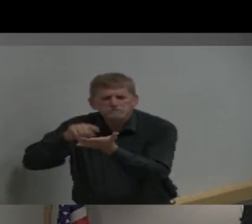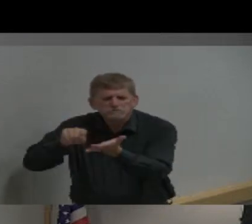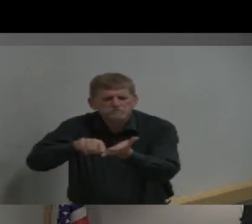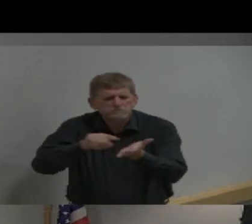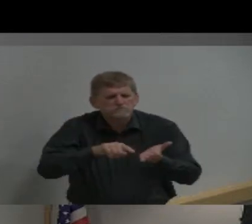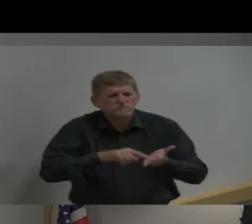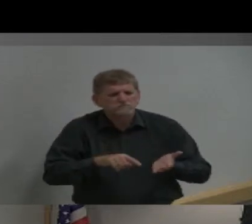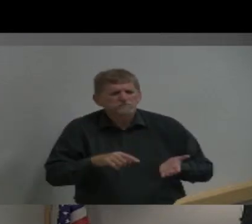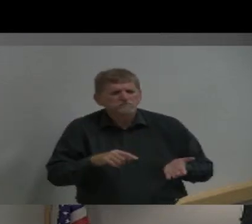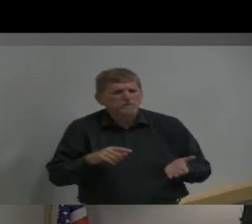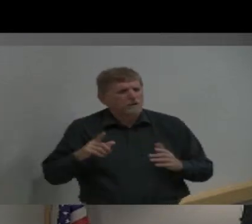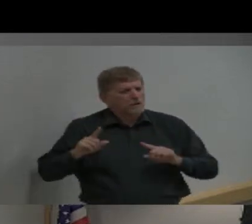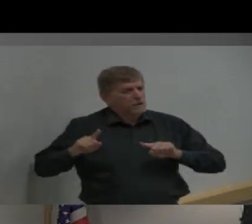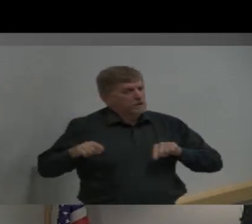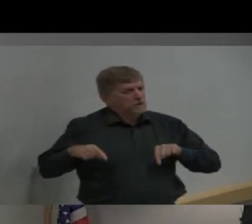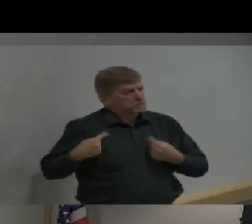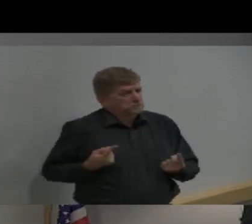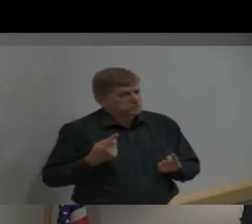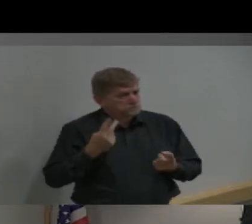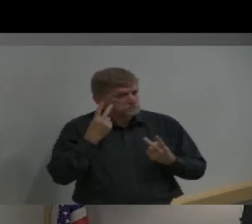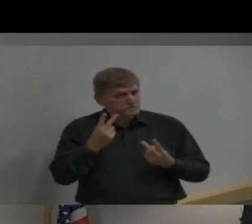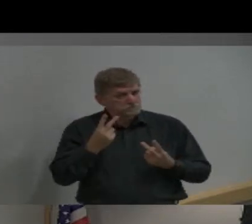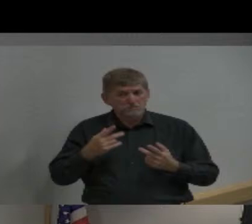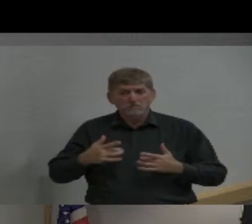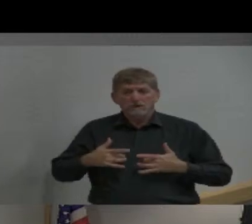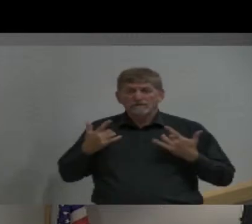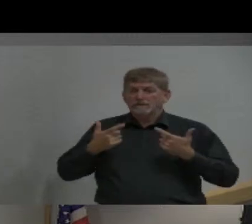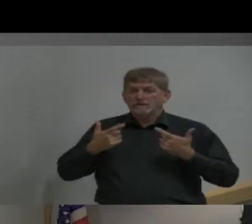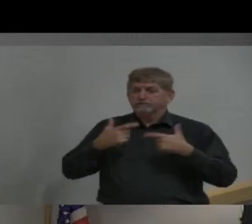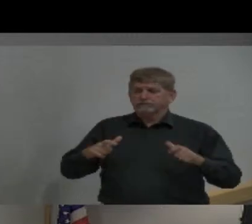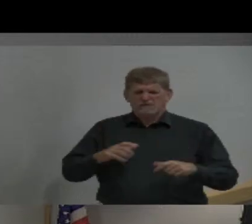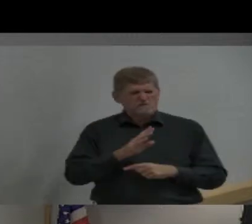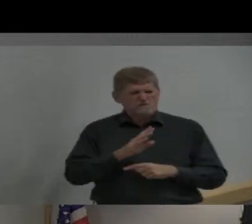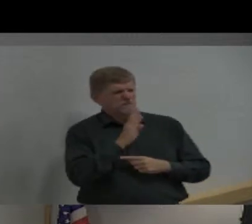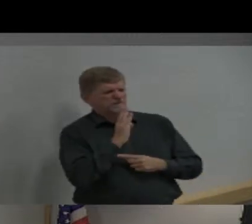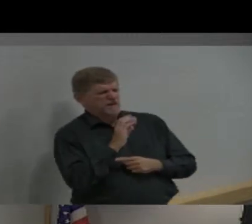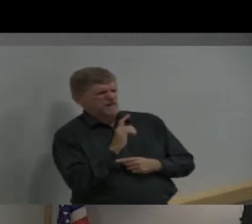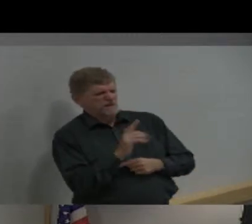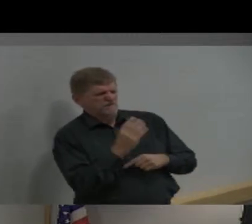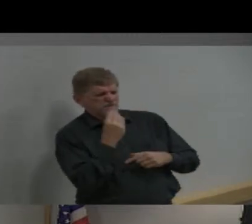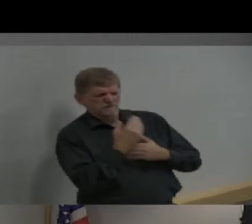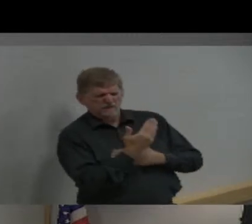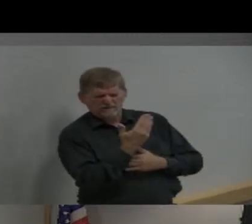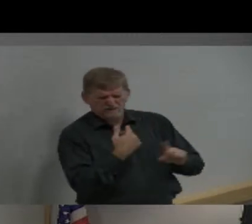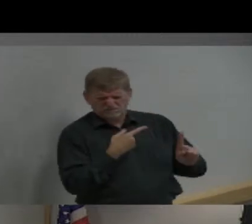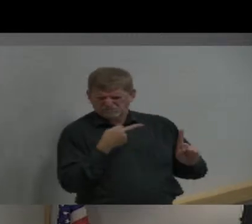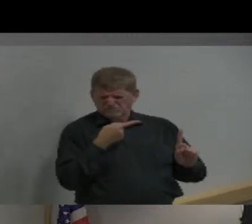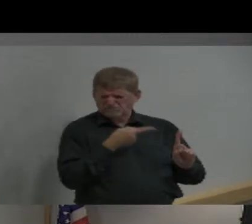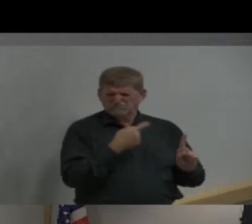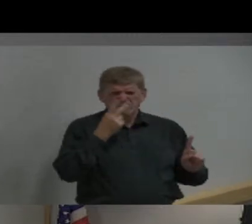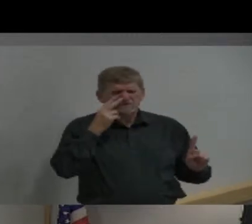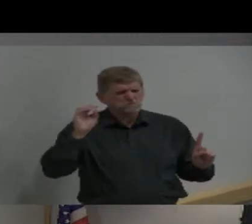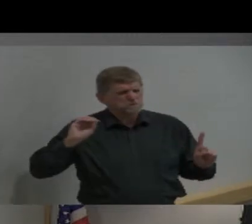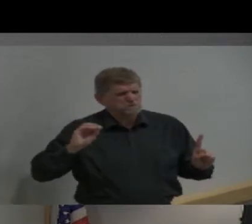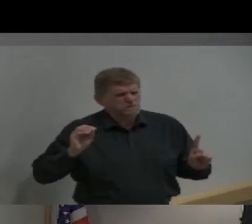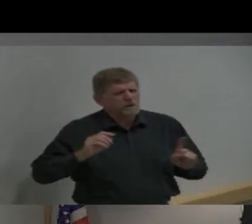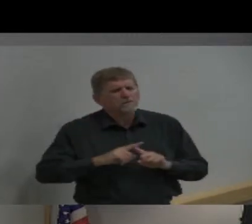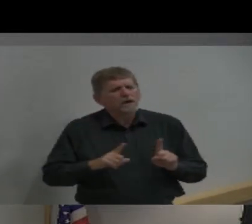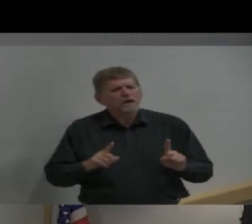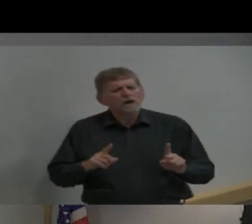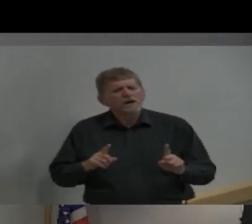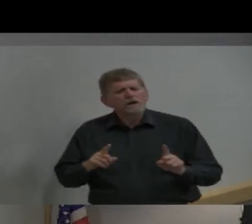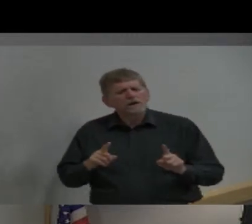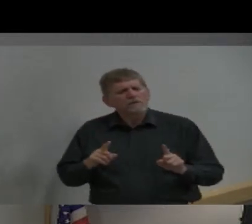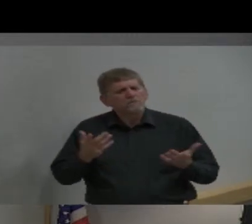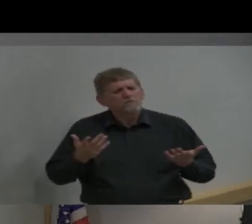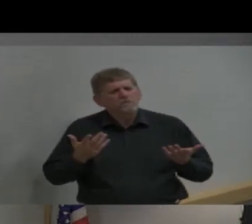particular event was a source, but in all fairness, it can take 2 to 14 days, and I believe we're still only about day 10 maybe from that,